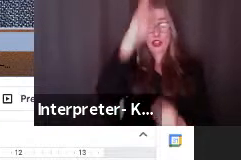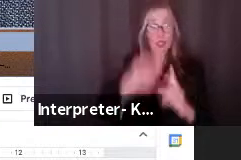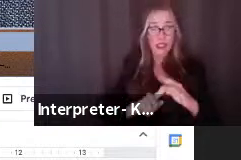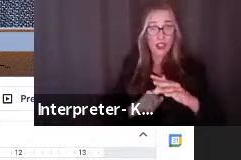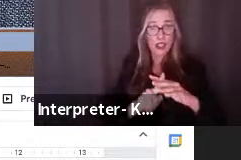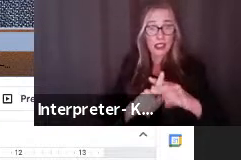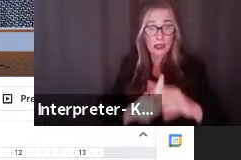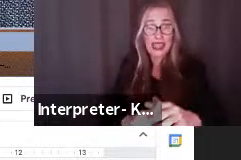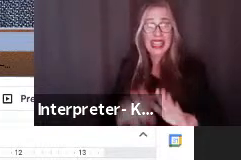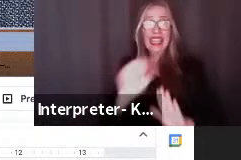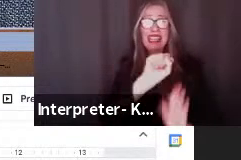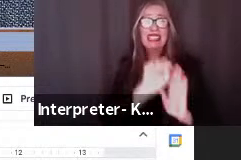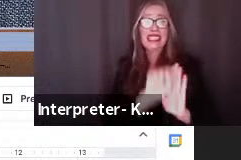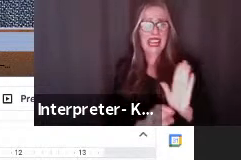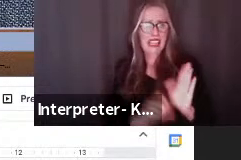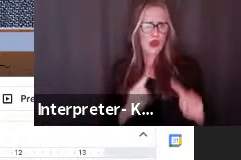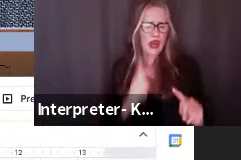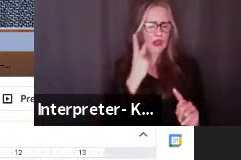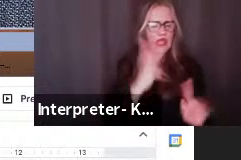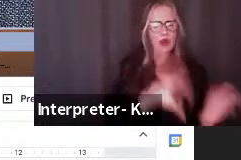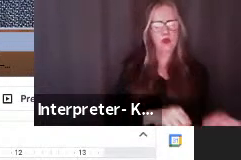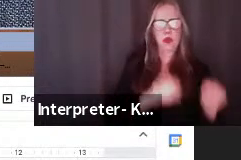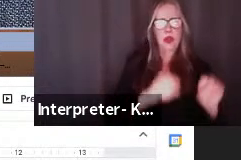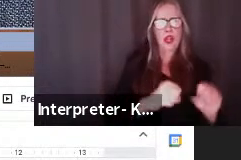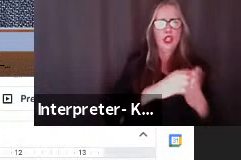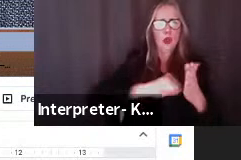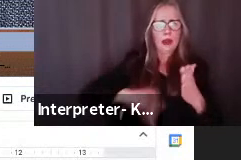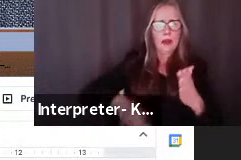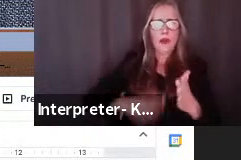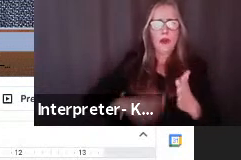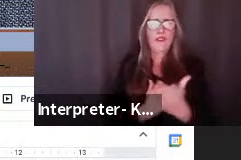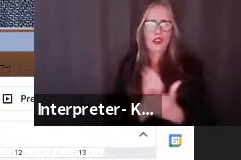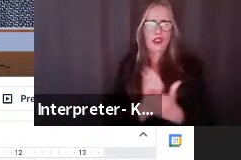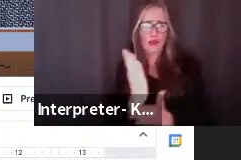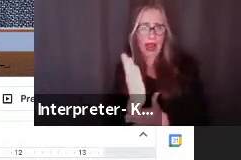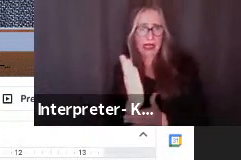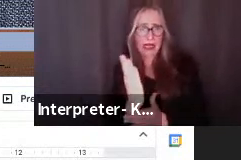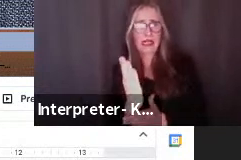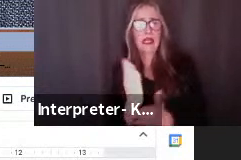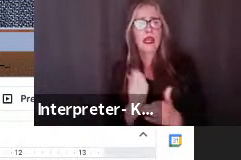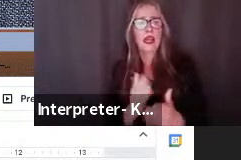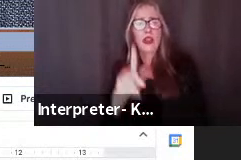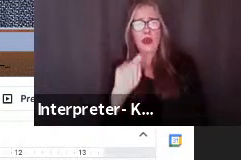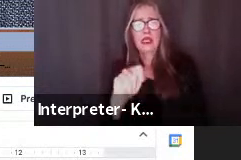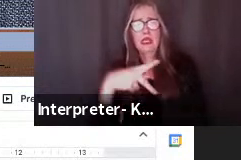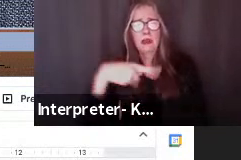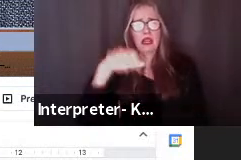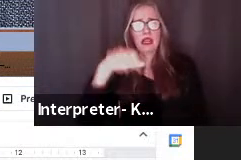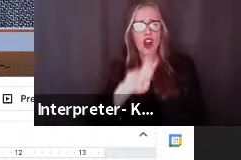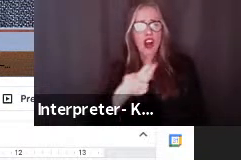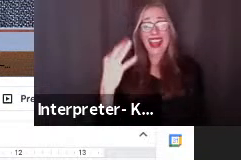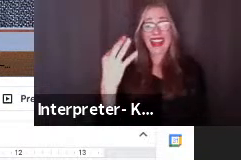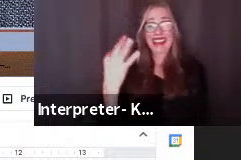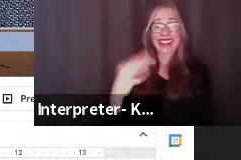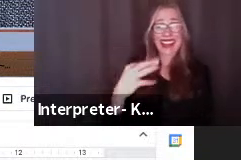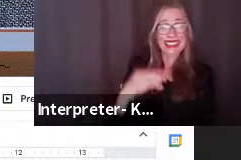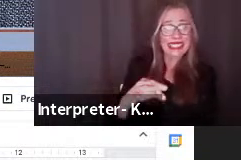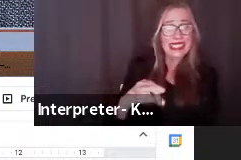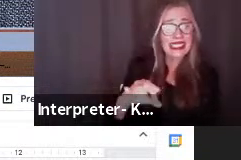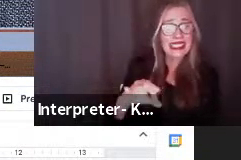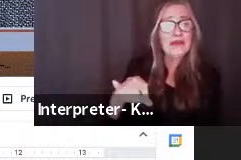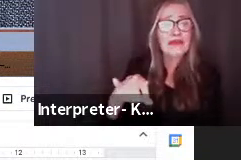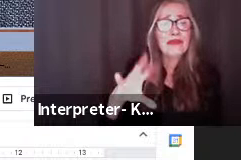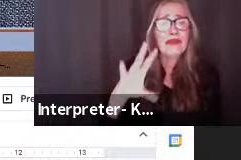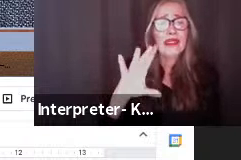of ground for removal and termination of parental rights um and in the in 1997 the um adoption and safe family act another